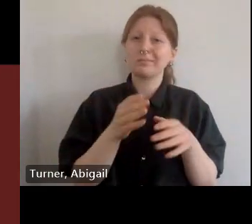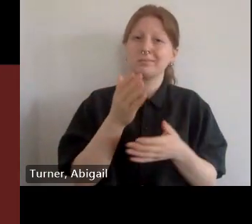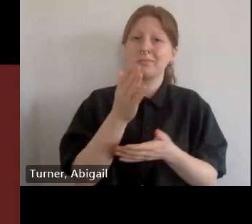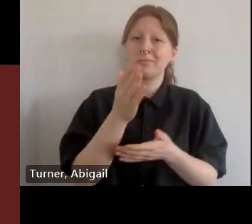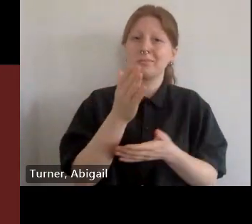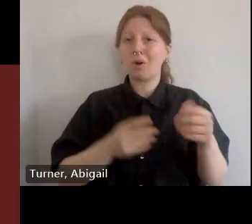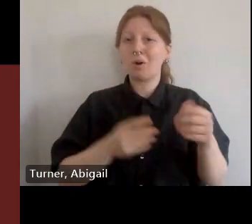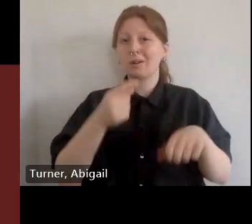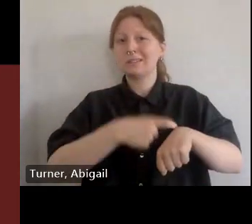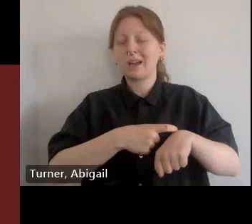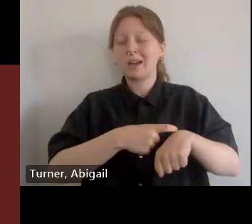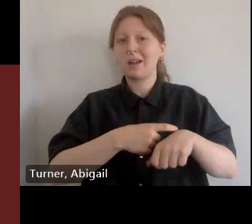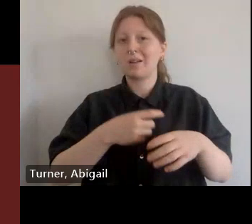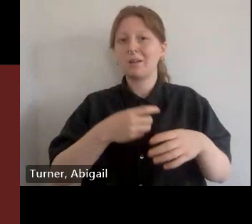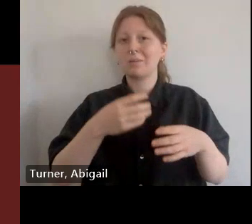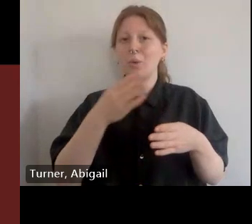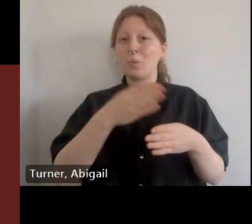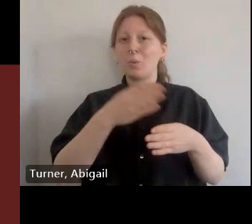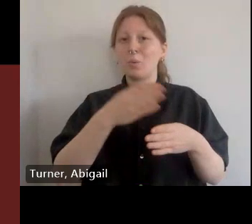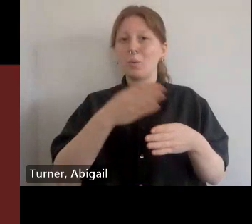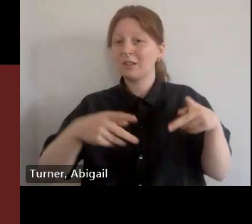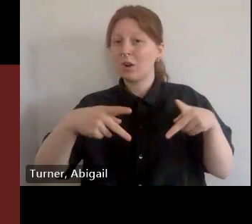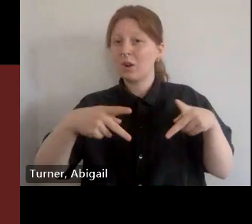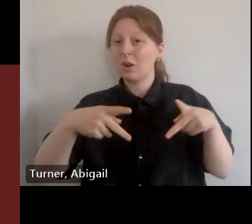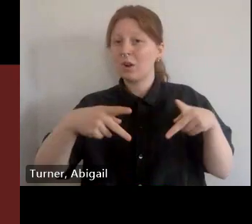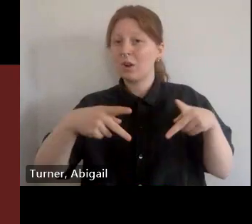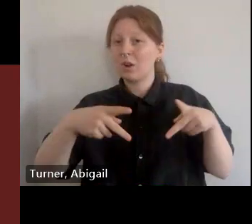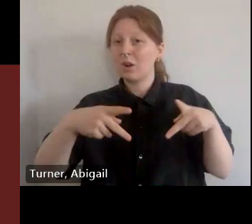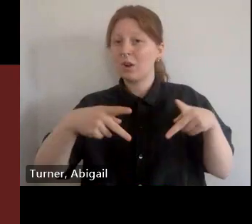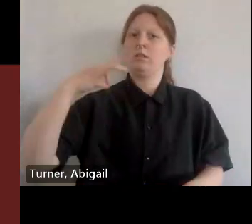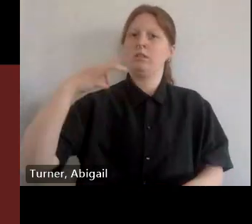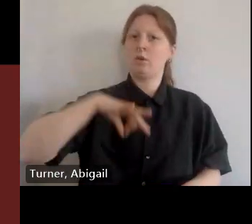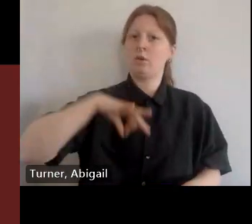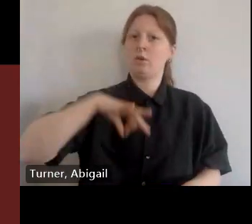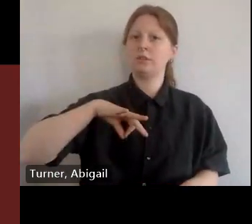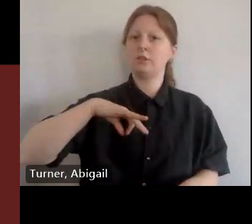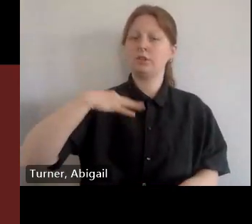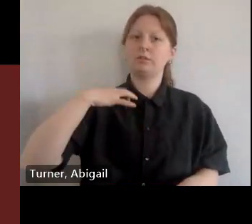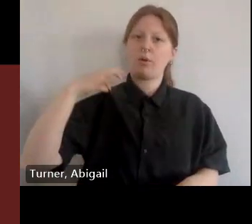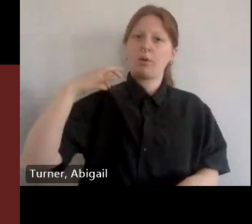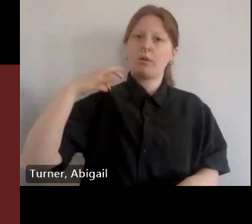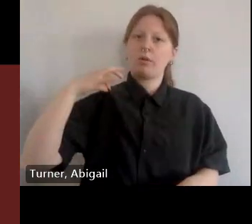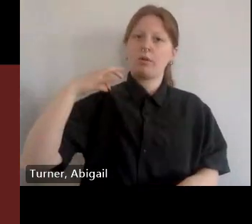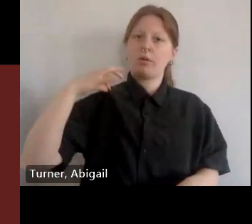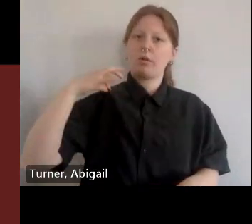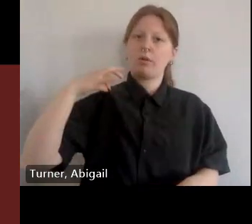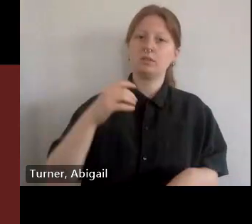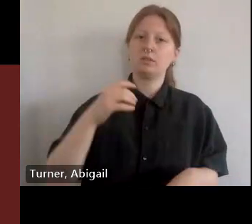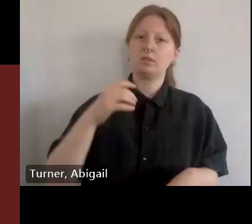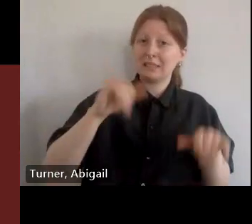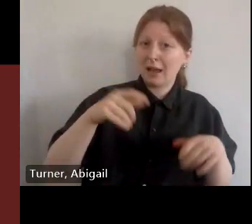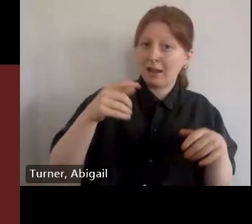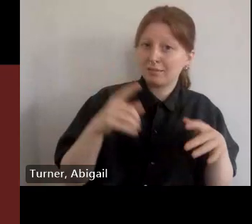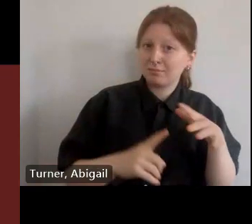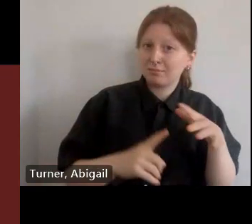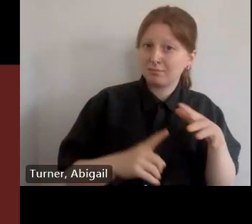strictly volunteering? Does that exist for people that just have part-time opportunities, especially